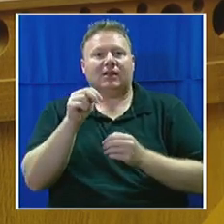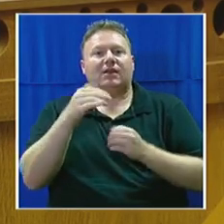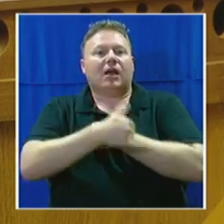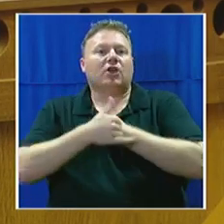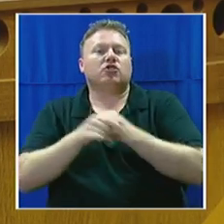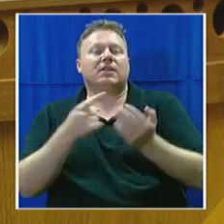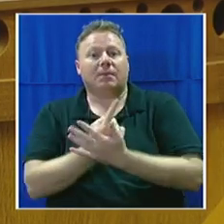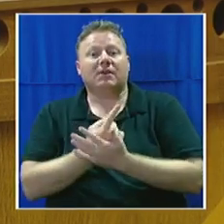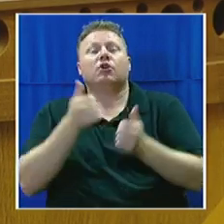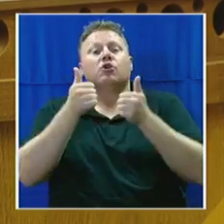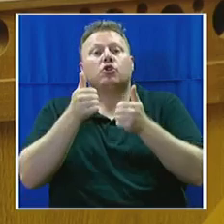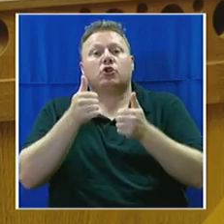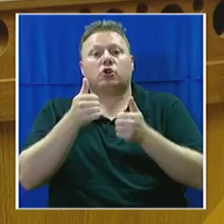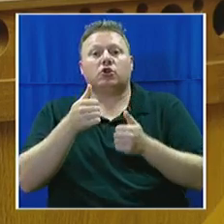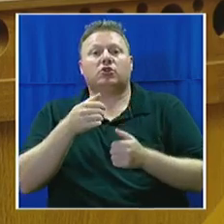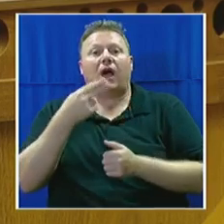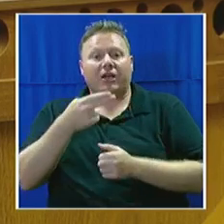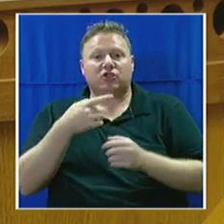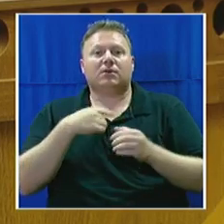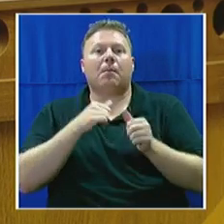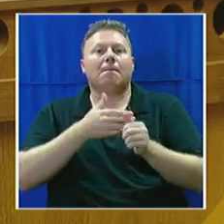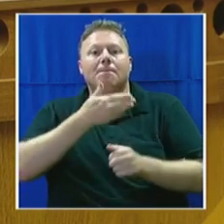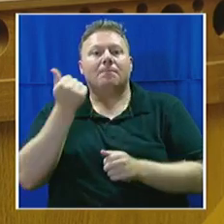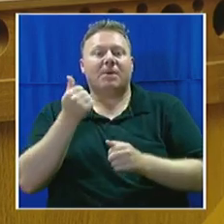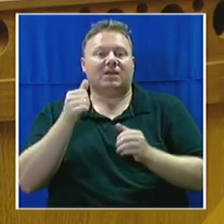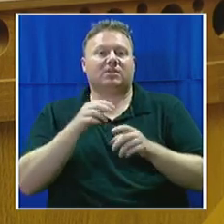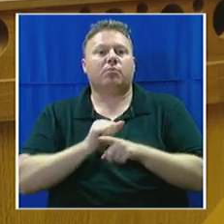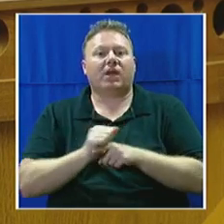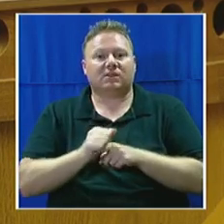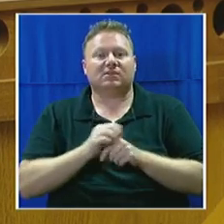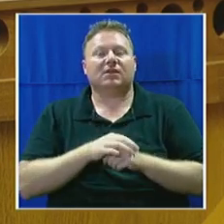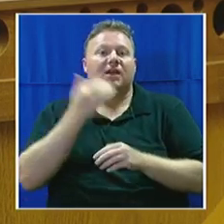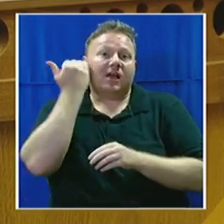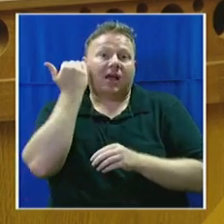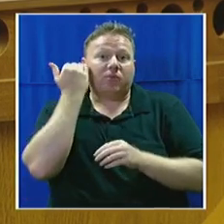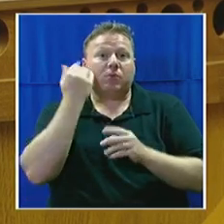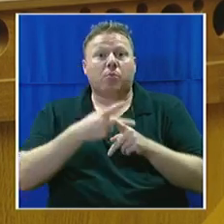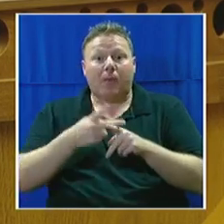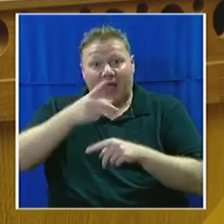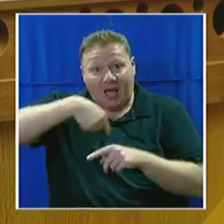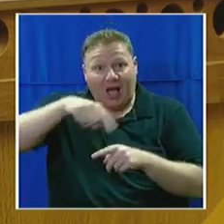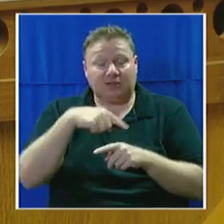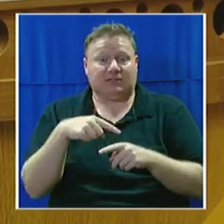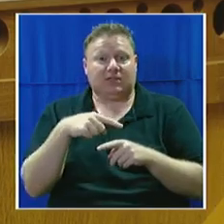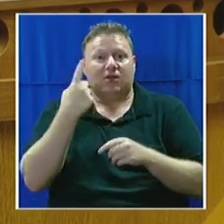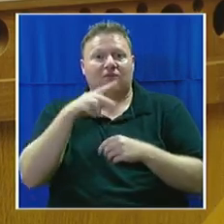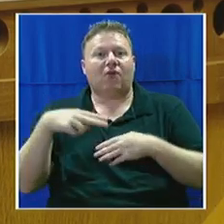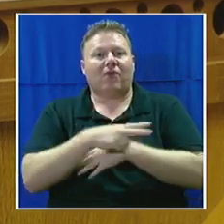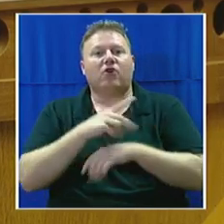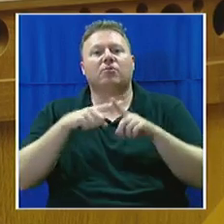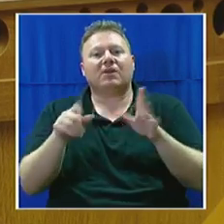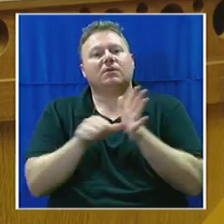best practices. While the government and citizens should prepare us for this virus, it's important, again I stress, not to